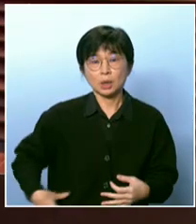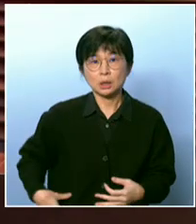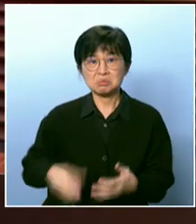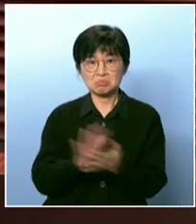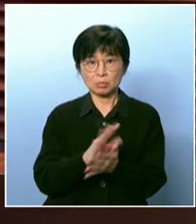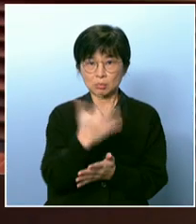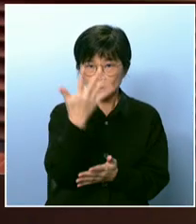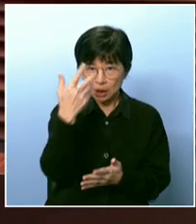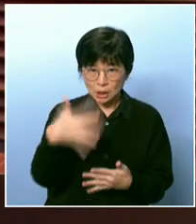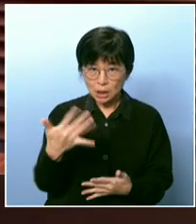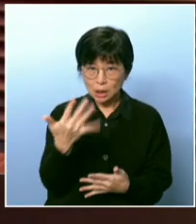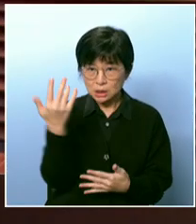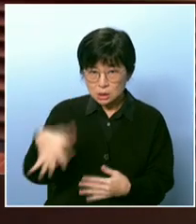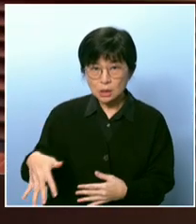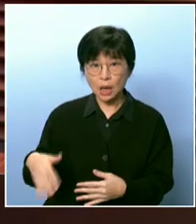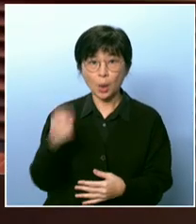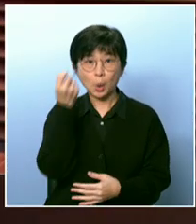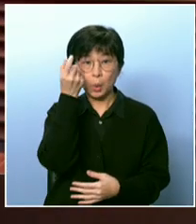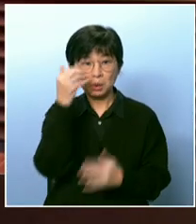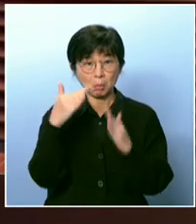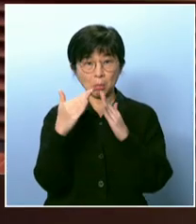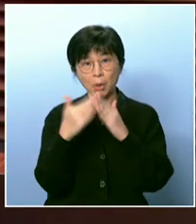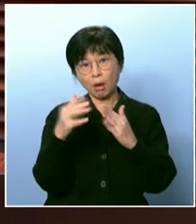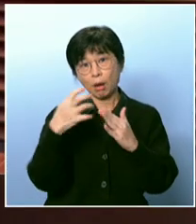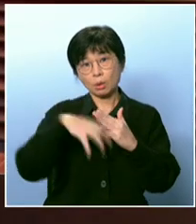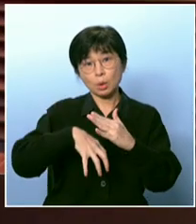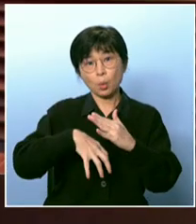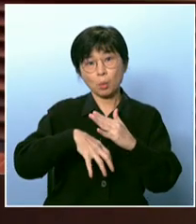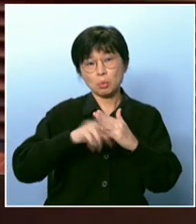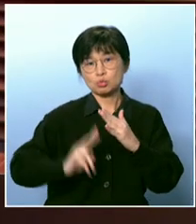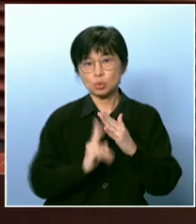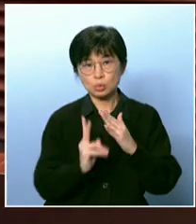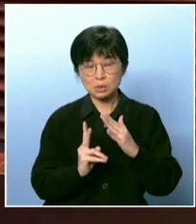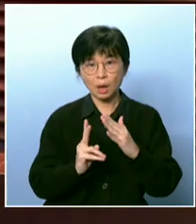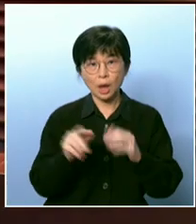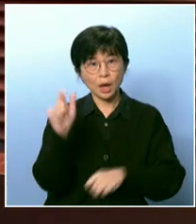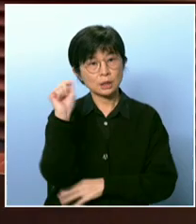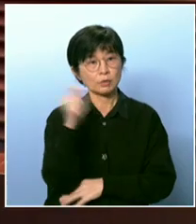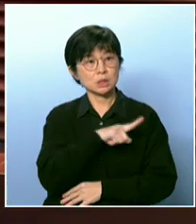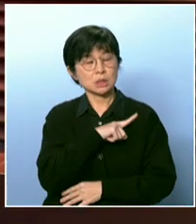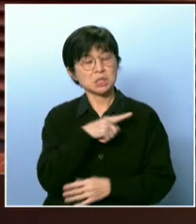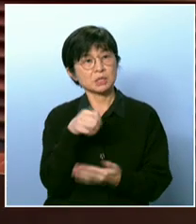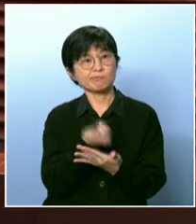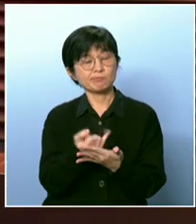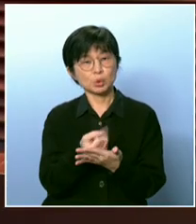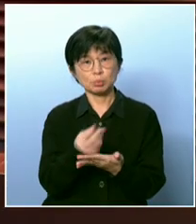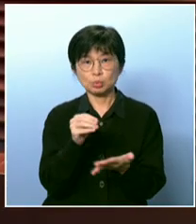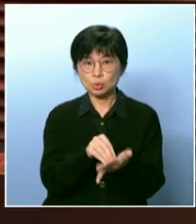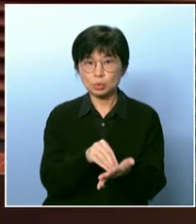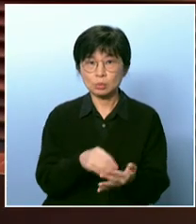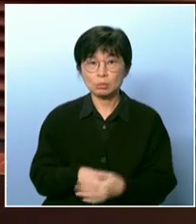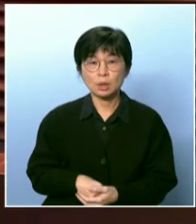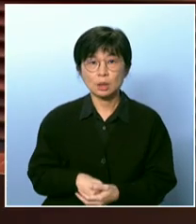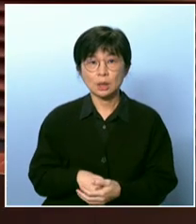discrepancy between the estimate and the actual cost, I very much agree with what Mr. Tan Ka-Piu said,